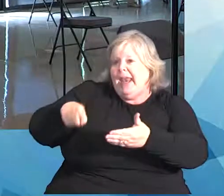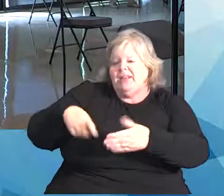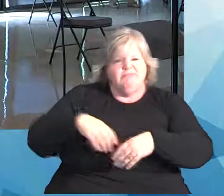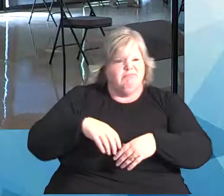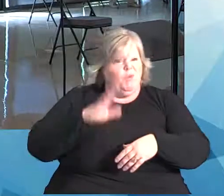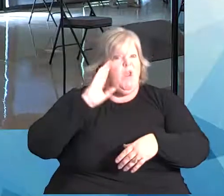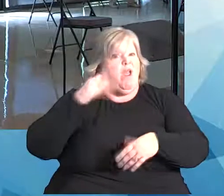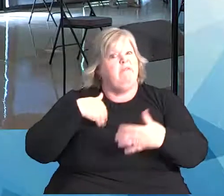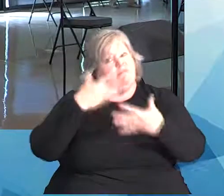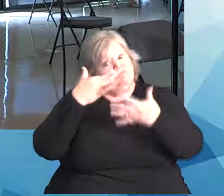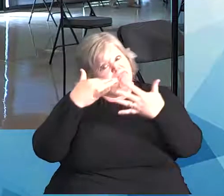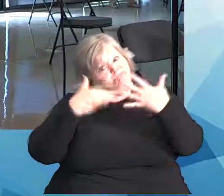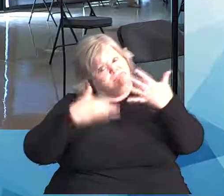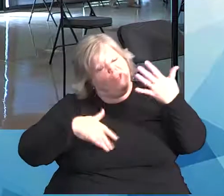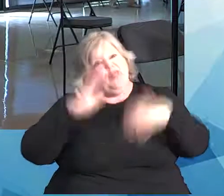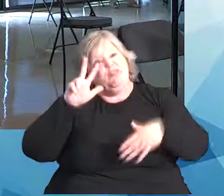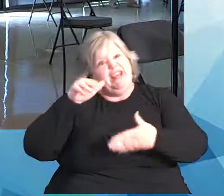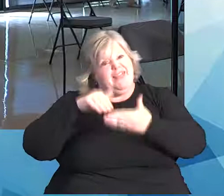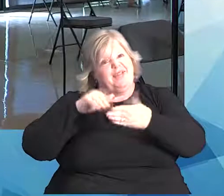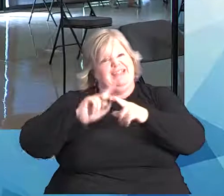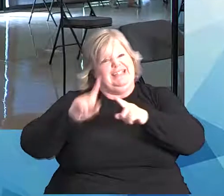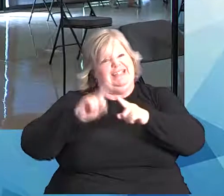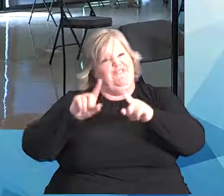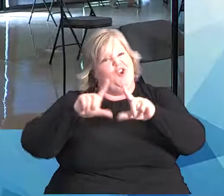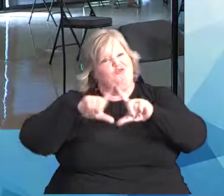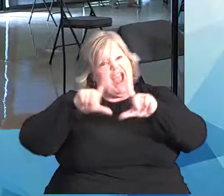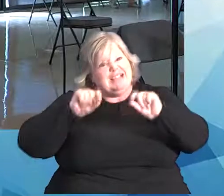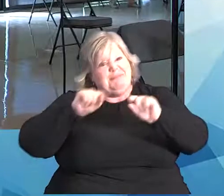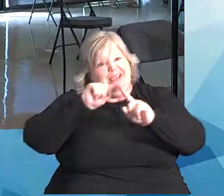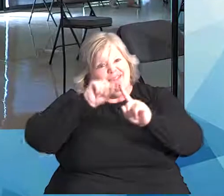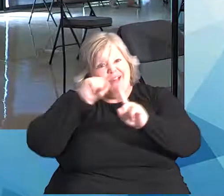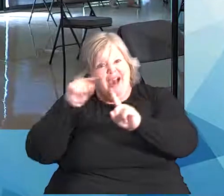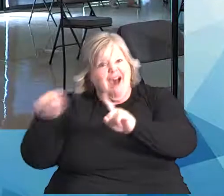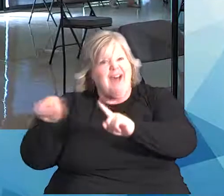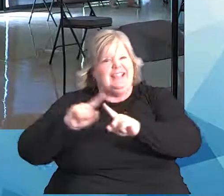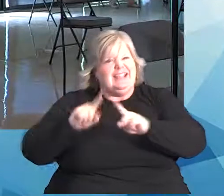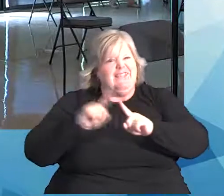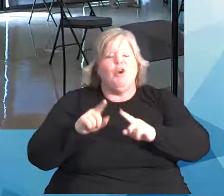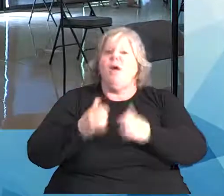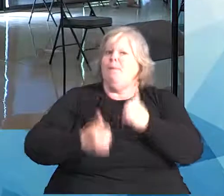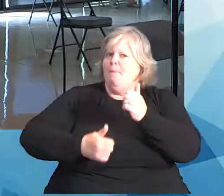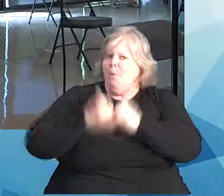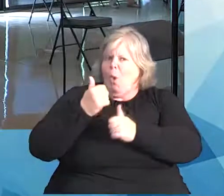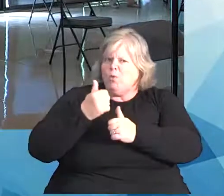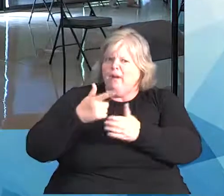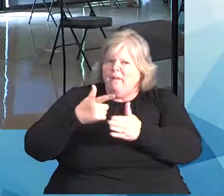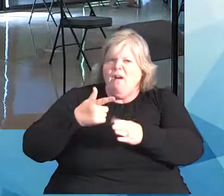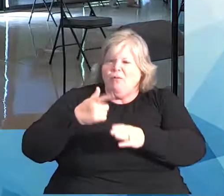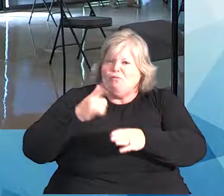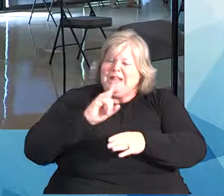over 3,000 recipes, and 75% of our menus are scratch made.